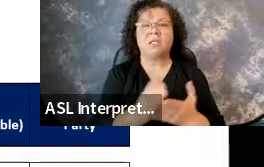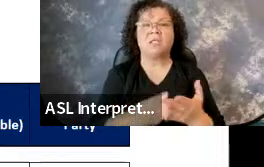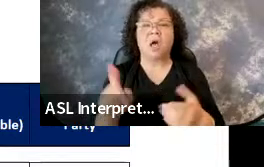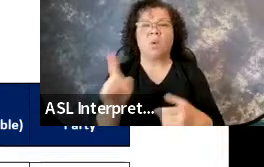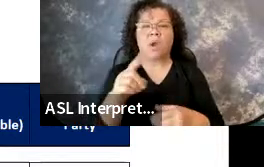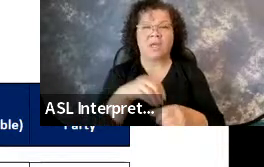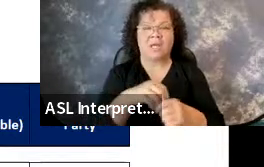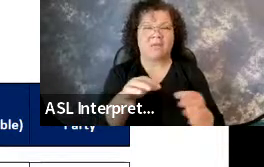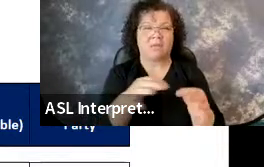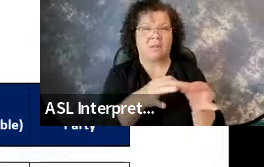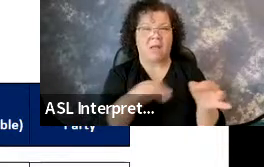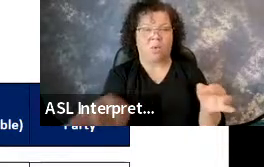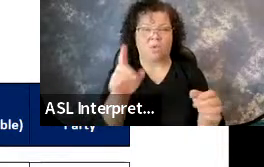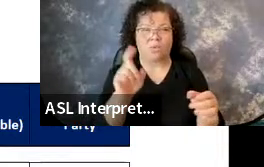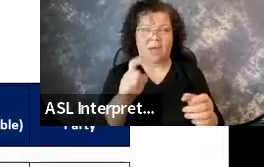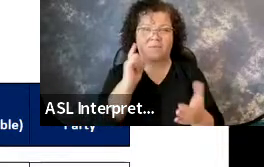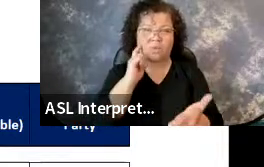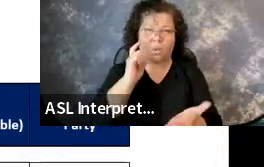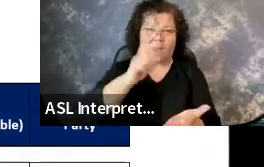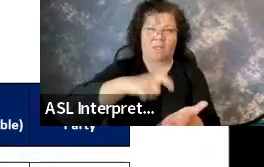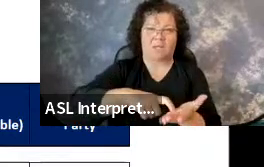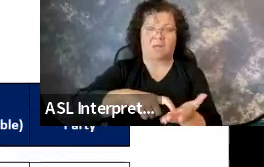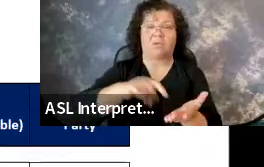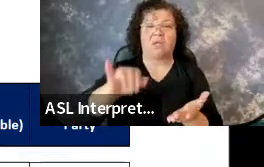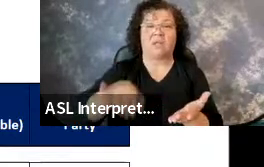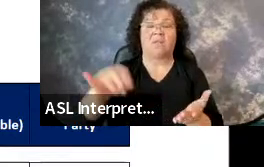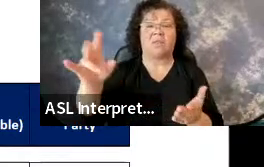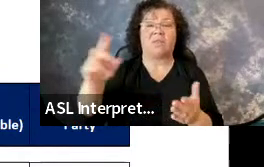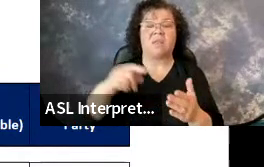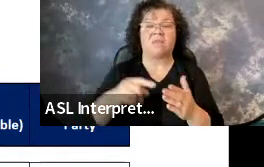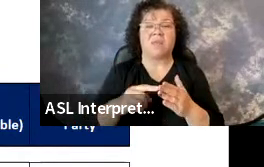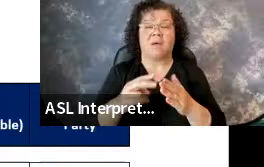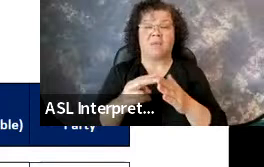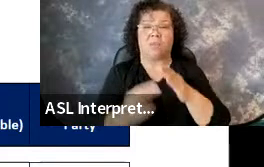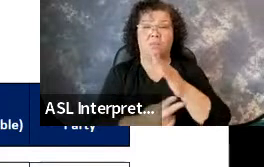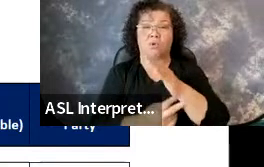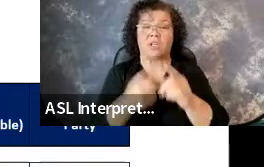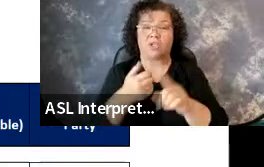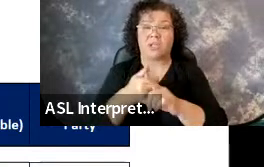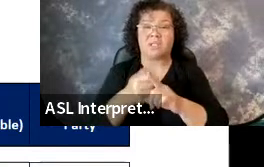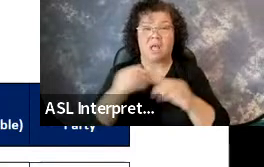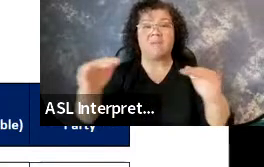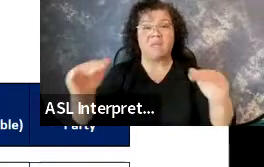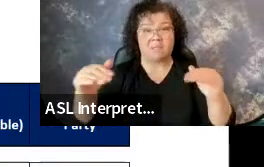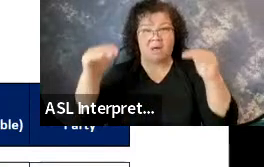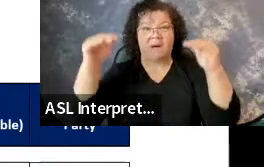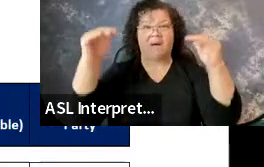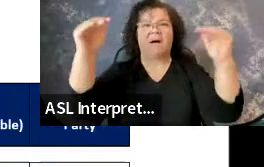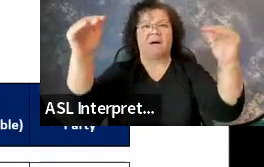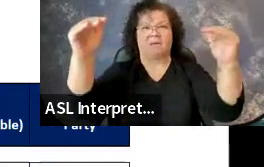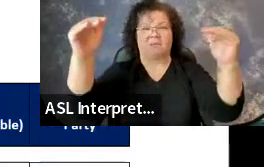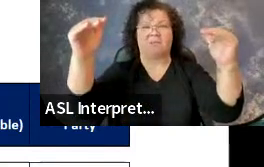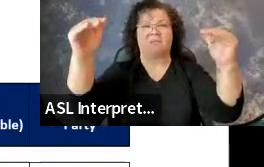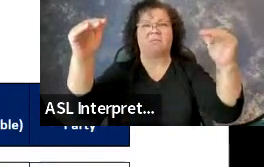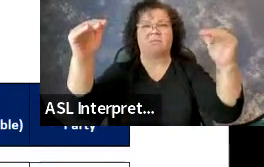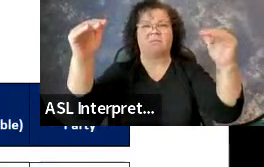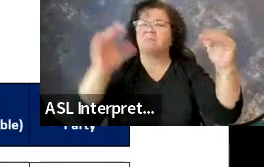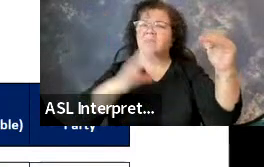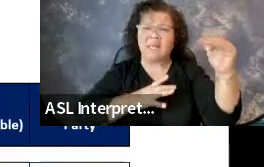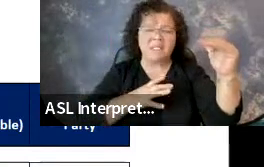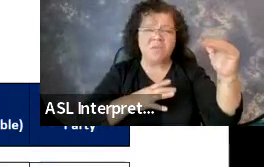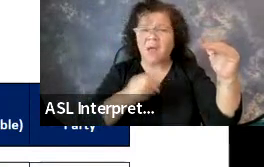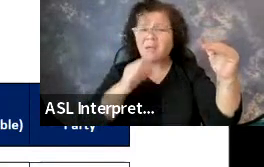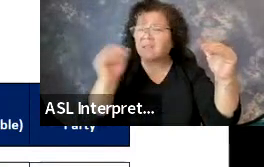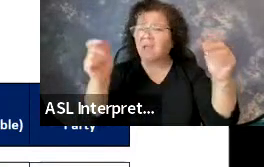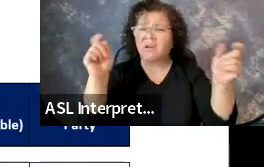we need to acknowledge that the bridge is very high up in the air. And that's fine, that's not gonna change. I mean, that's just what it